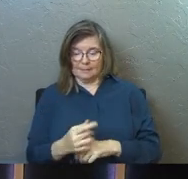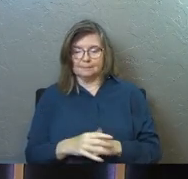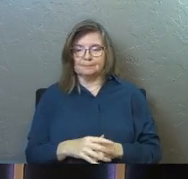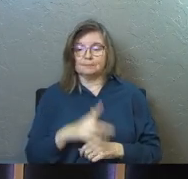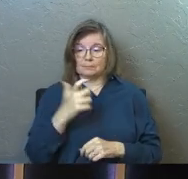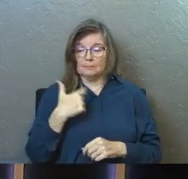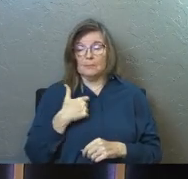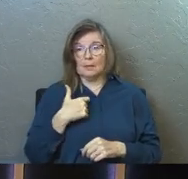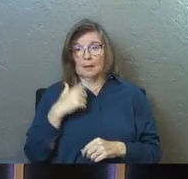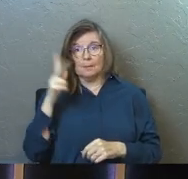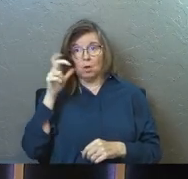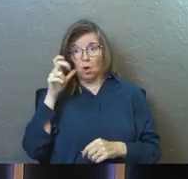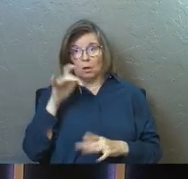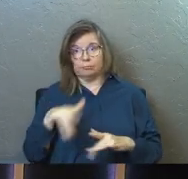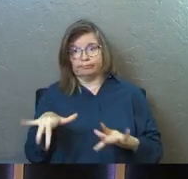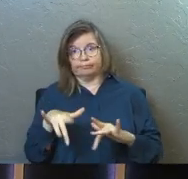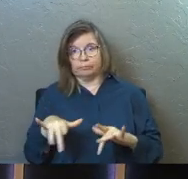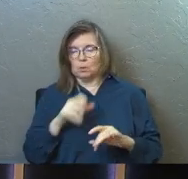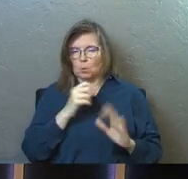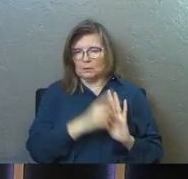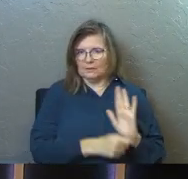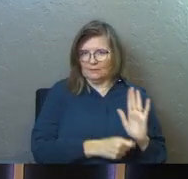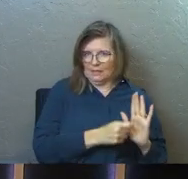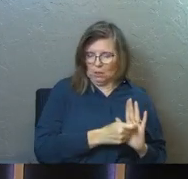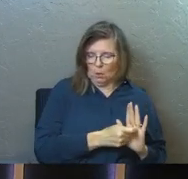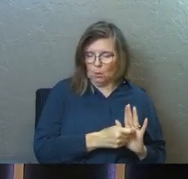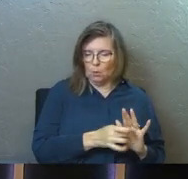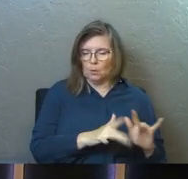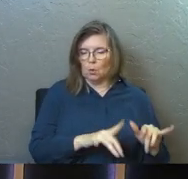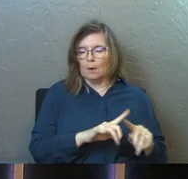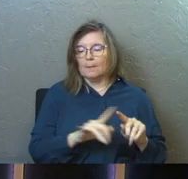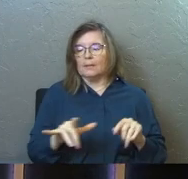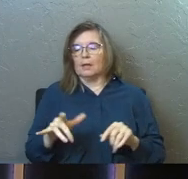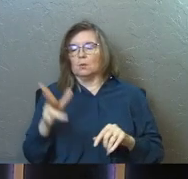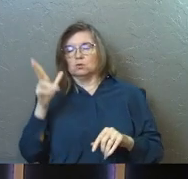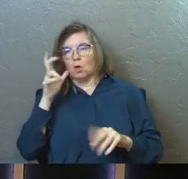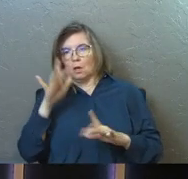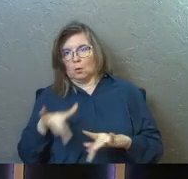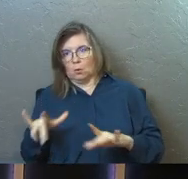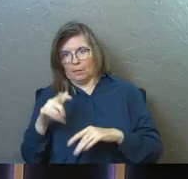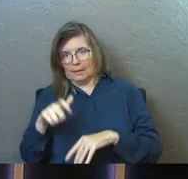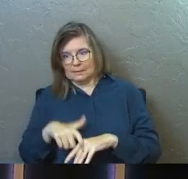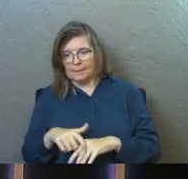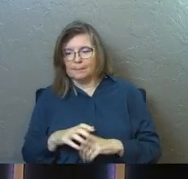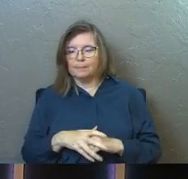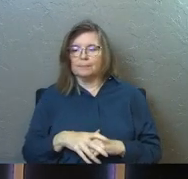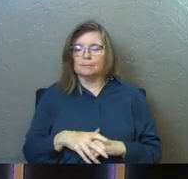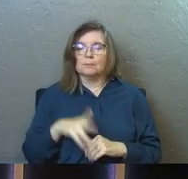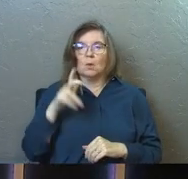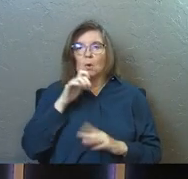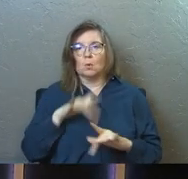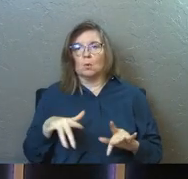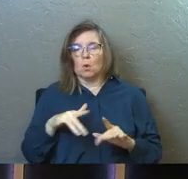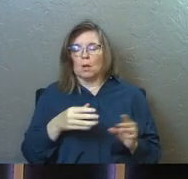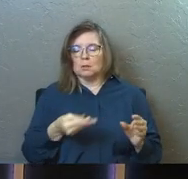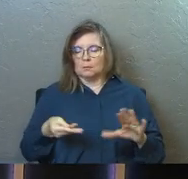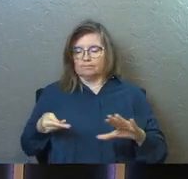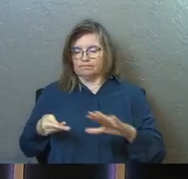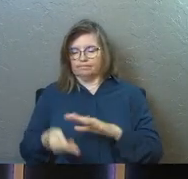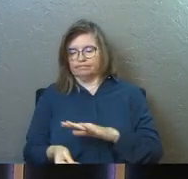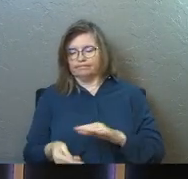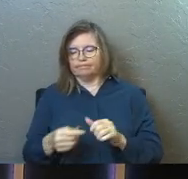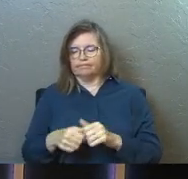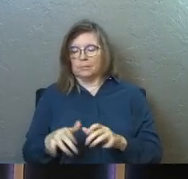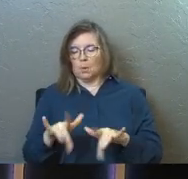day because it had been audio recorded. There was no video recording at that church at that time, but it had been audio recorded, and we